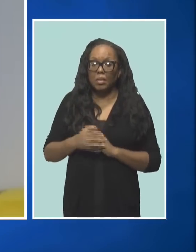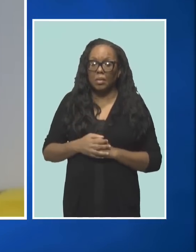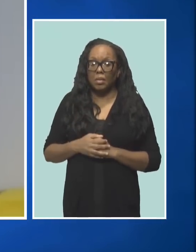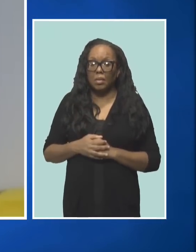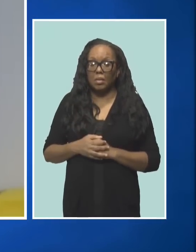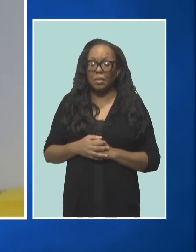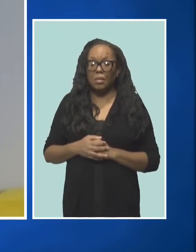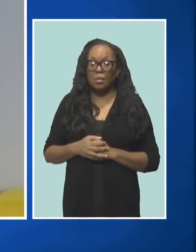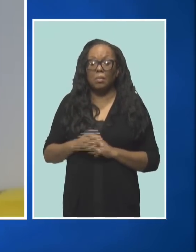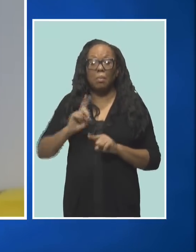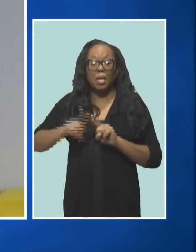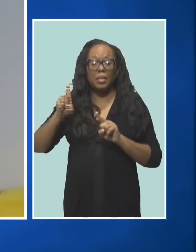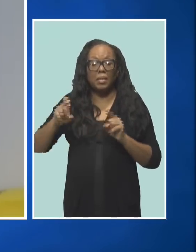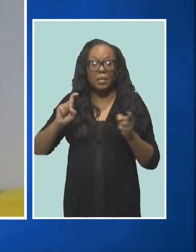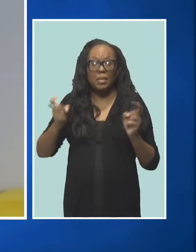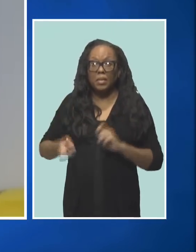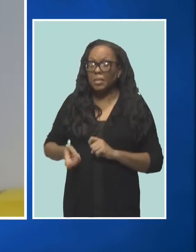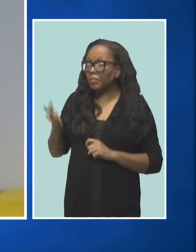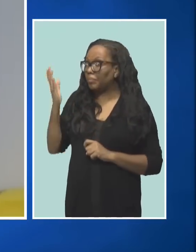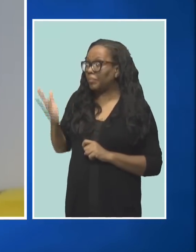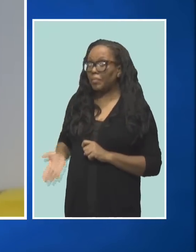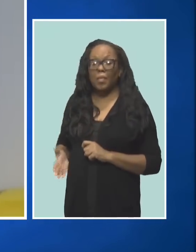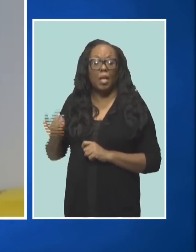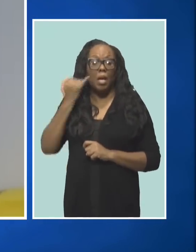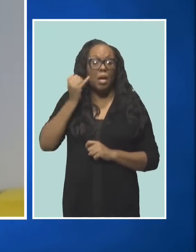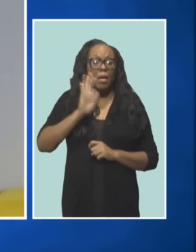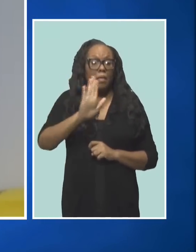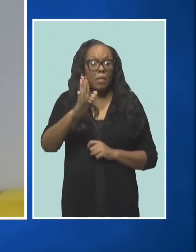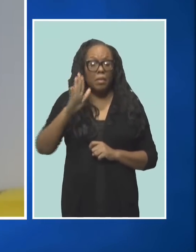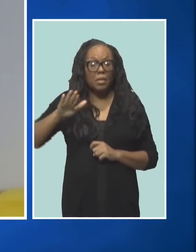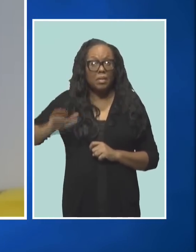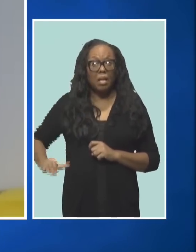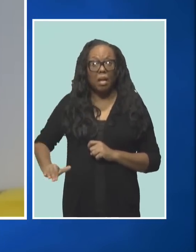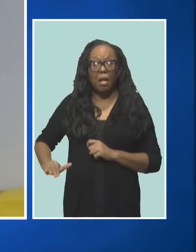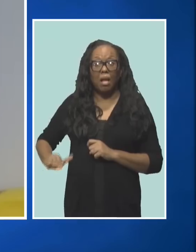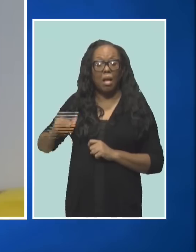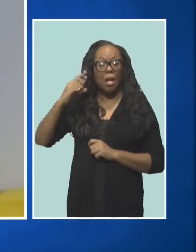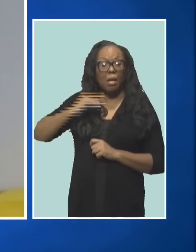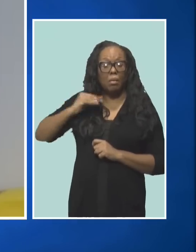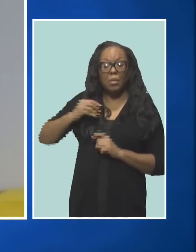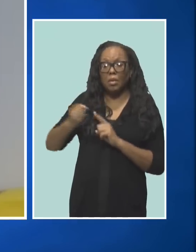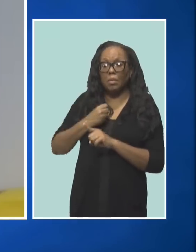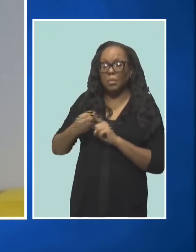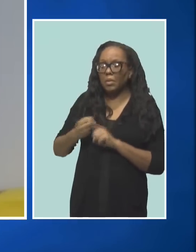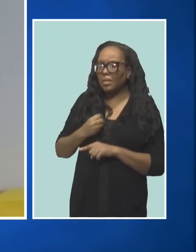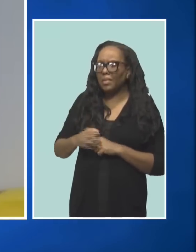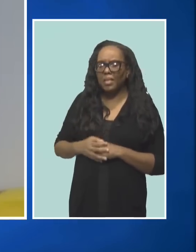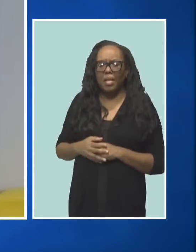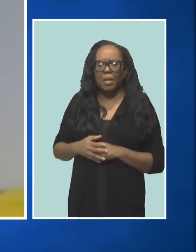money can solve that, because that abuse lives with that child